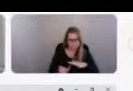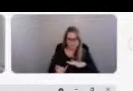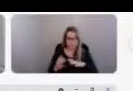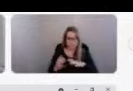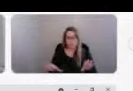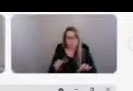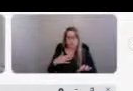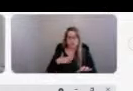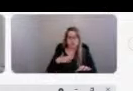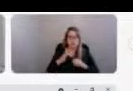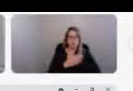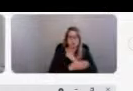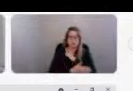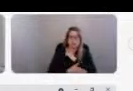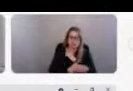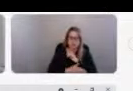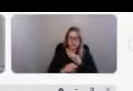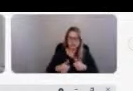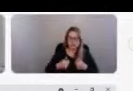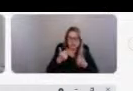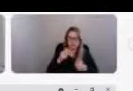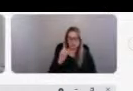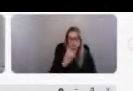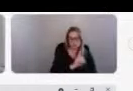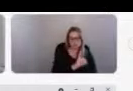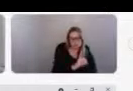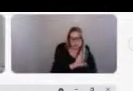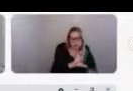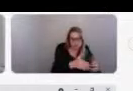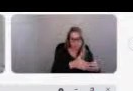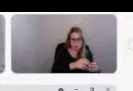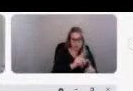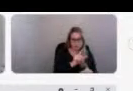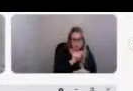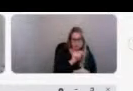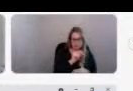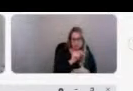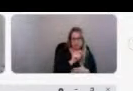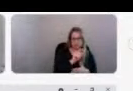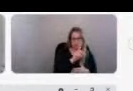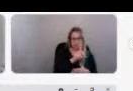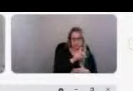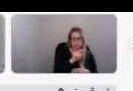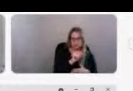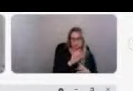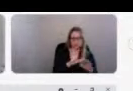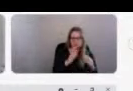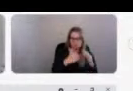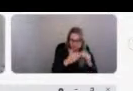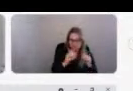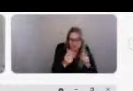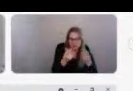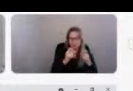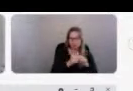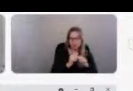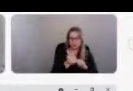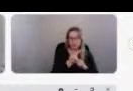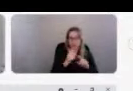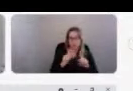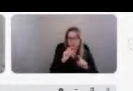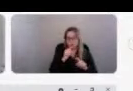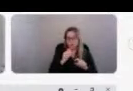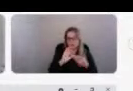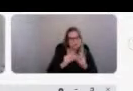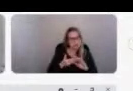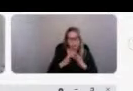our country i used to live in the democratic bubble of downtown tucson it's comfortable to be around folks you agree with all the time but that's not how